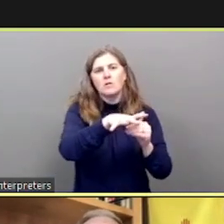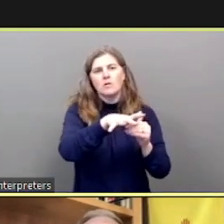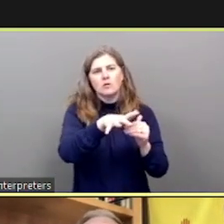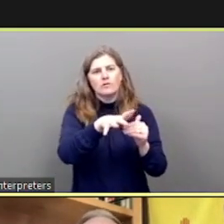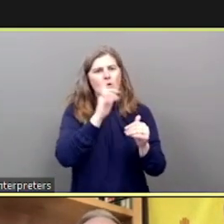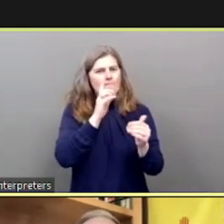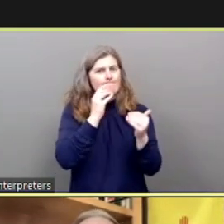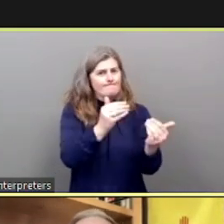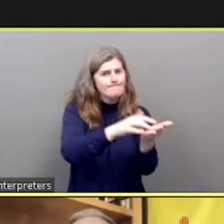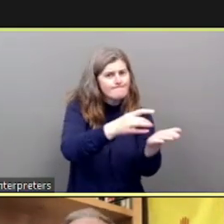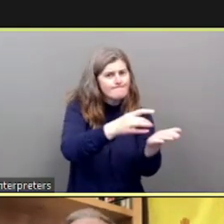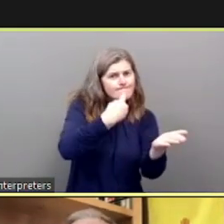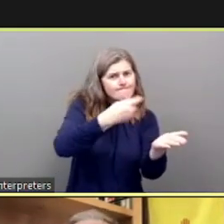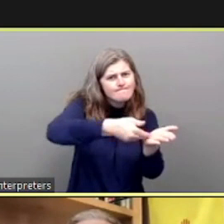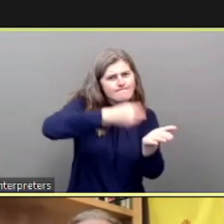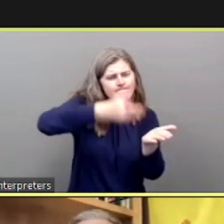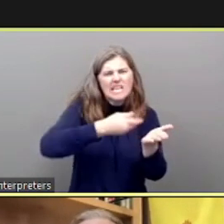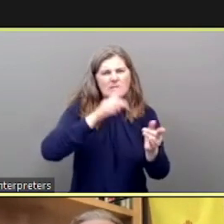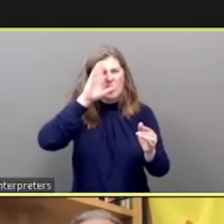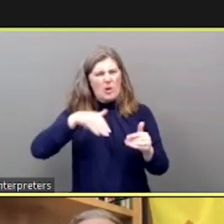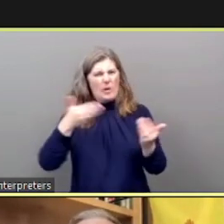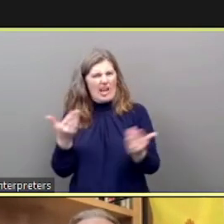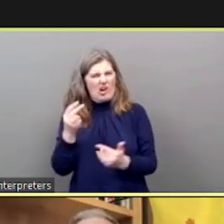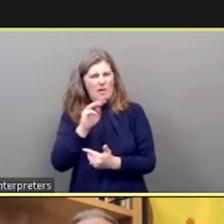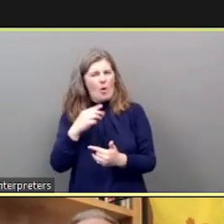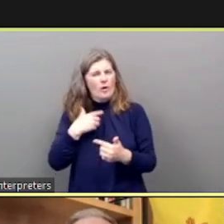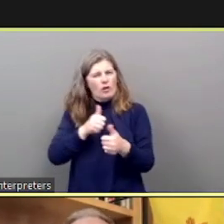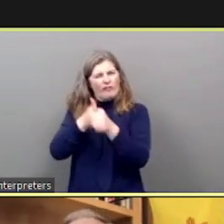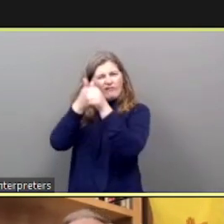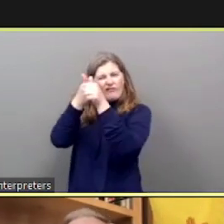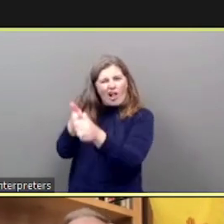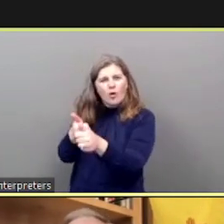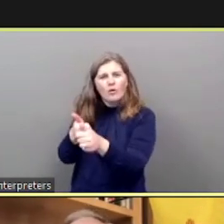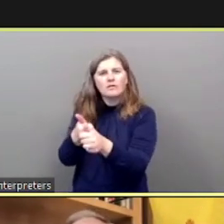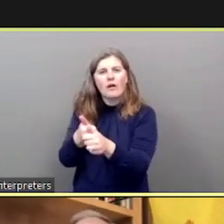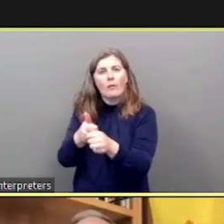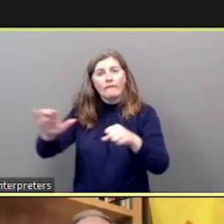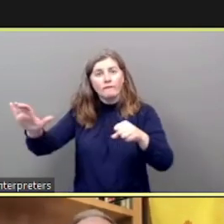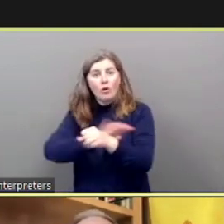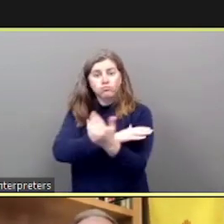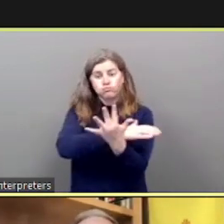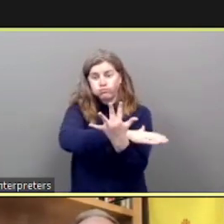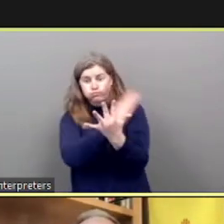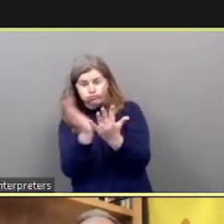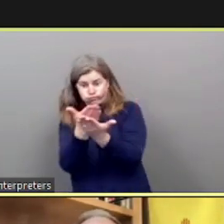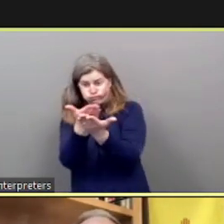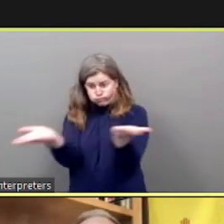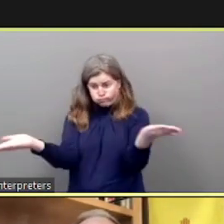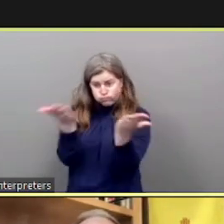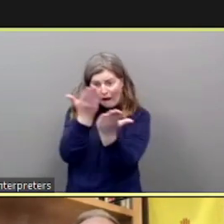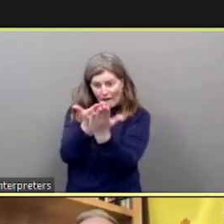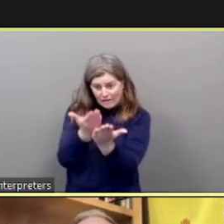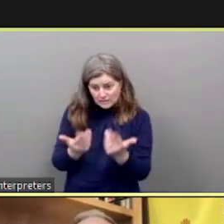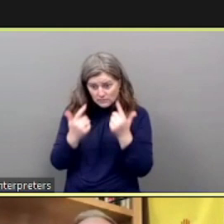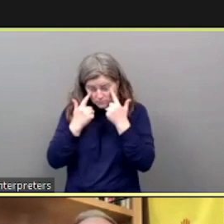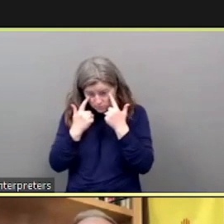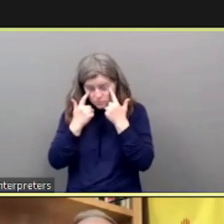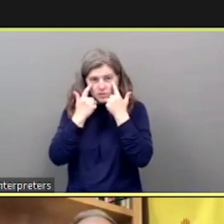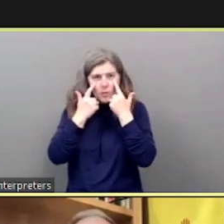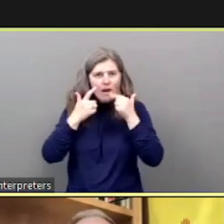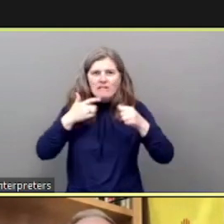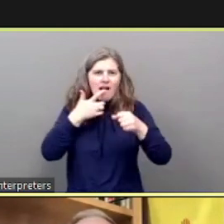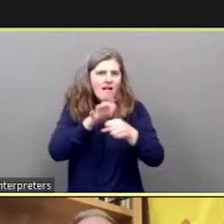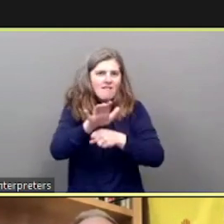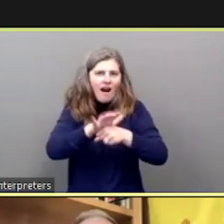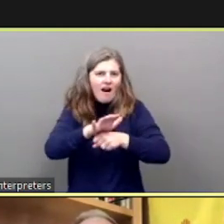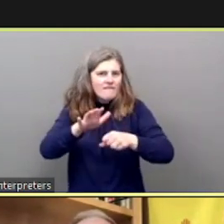drug. But as you know, in New Mexico, we try to go with the preponderance of evidence, and we just don't have it yet to